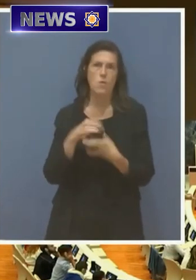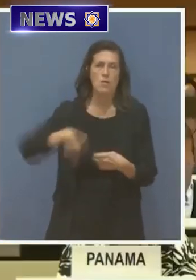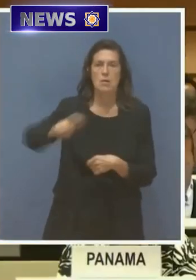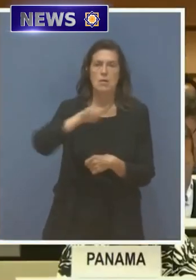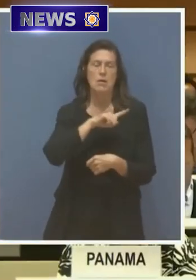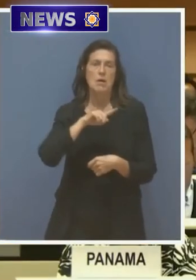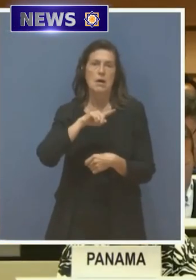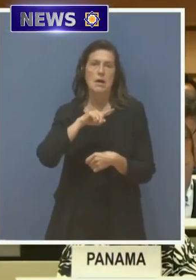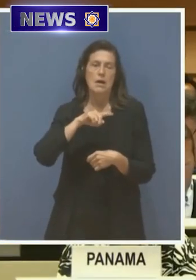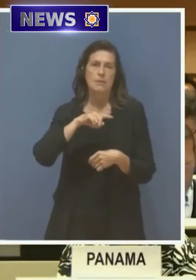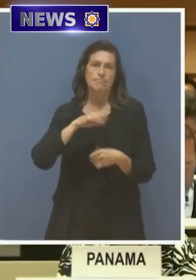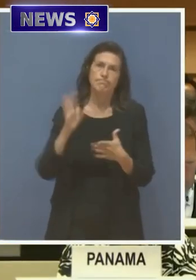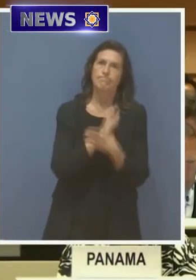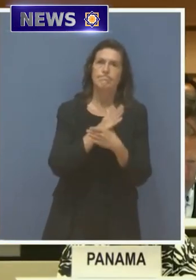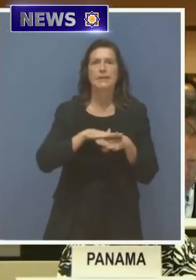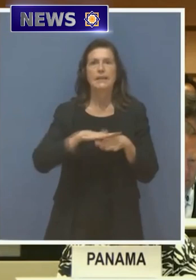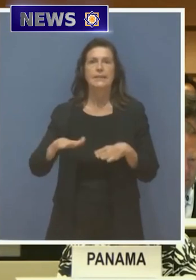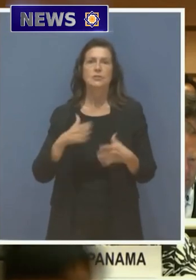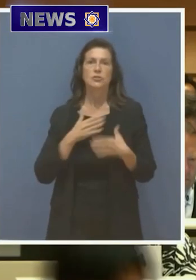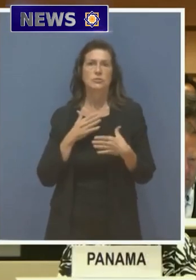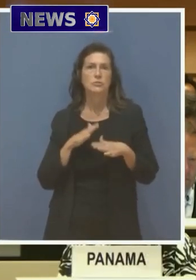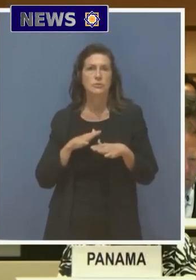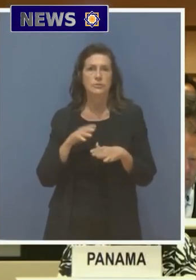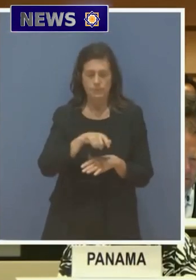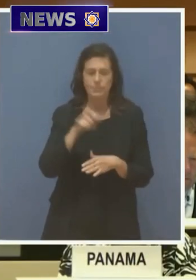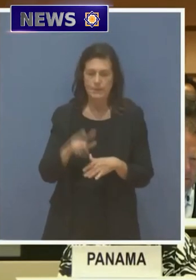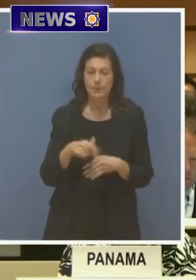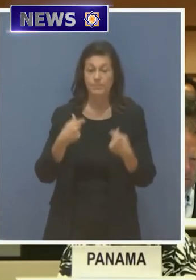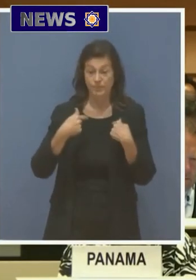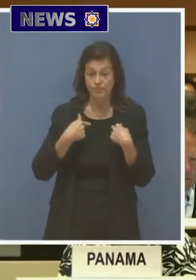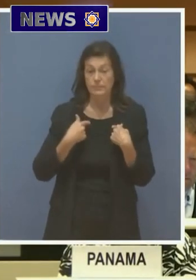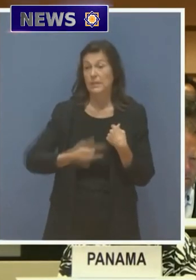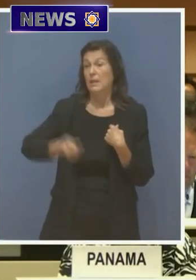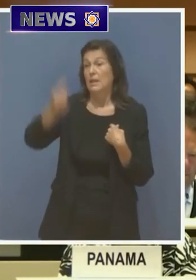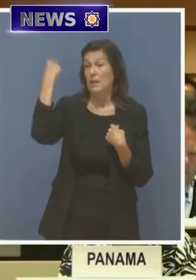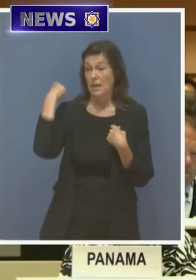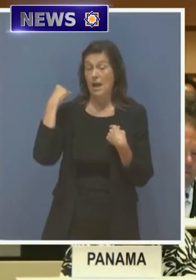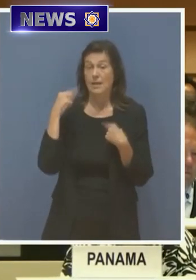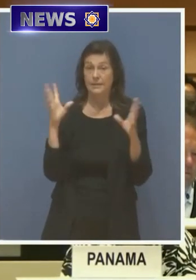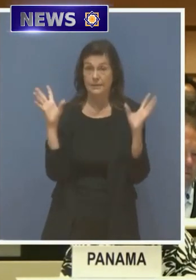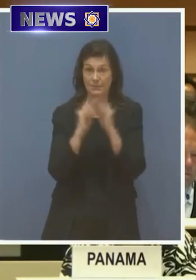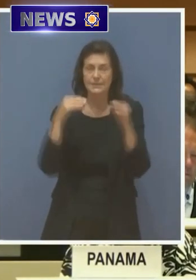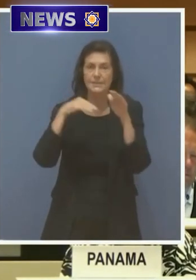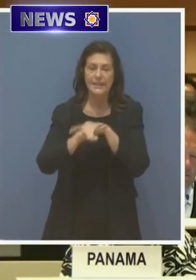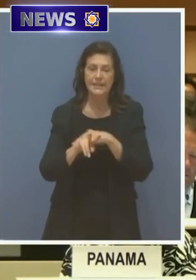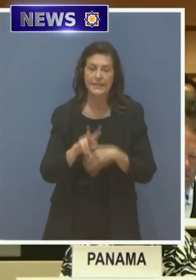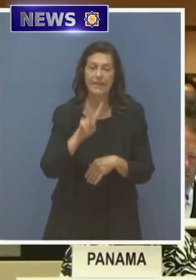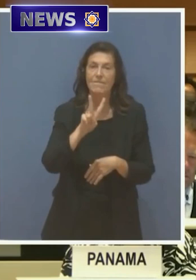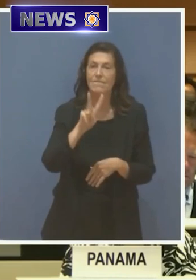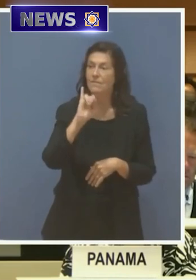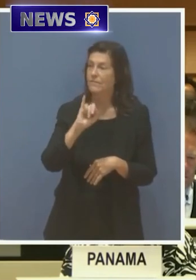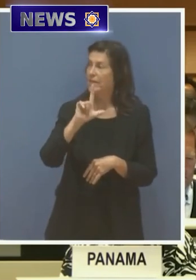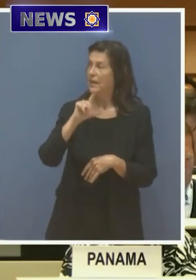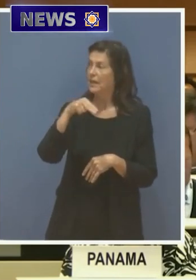Western Armenia, in other words, the conflagration of the whole of Asia Minor and the Middle East, resulting in the elimination of all